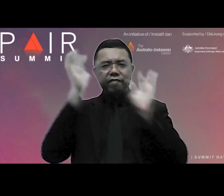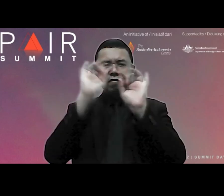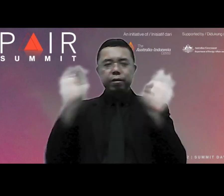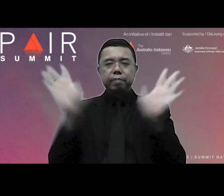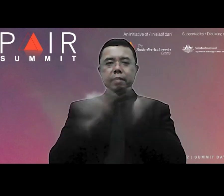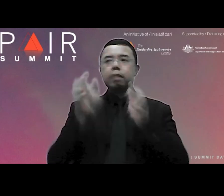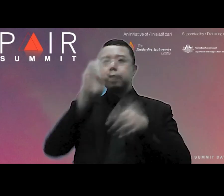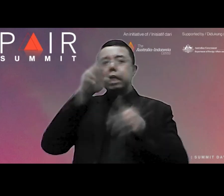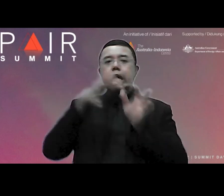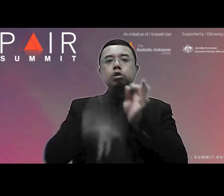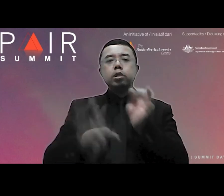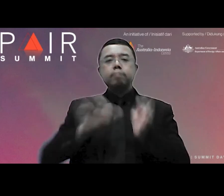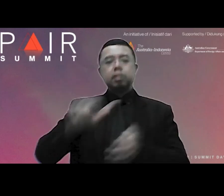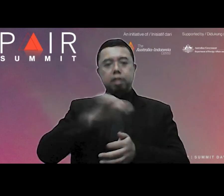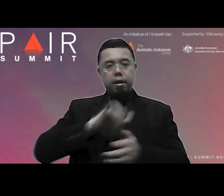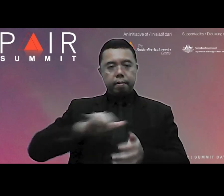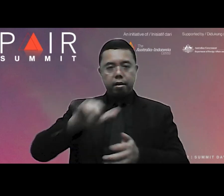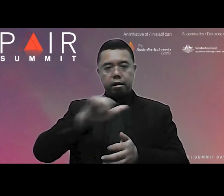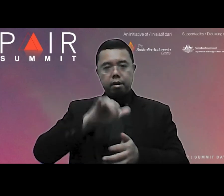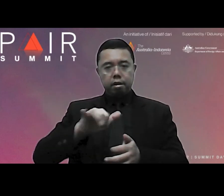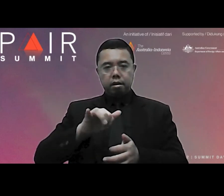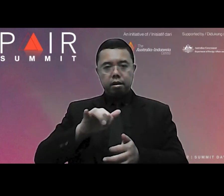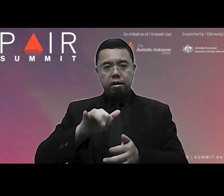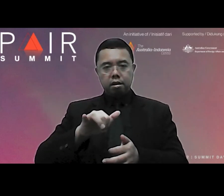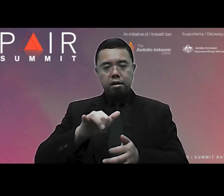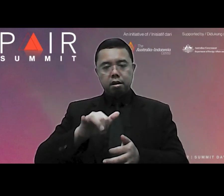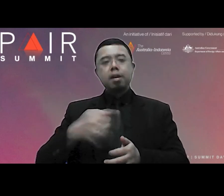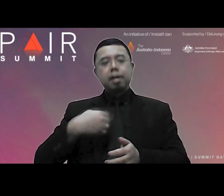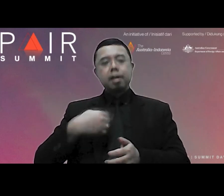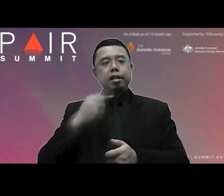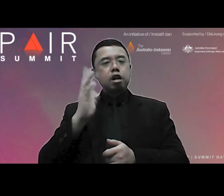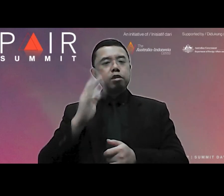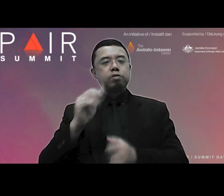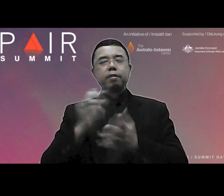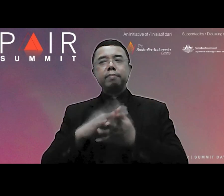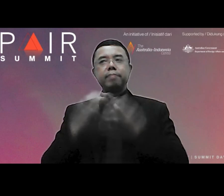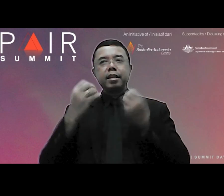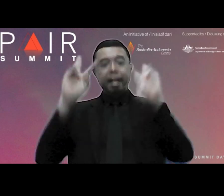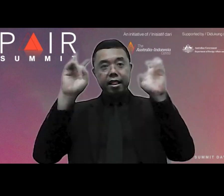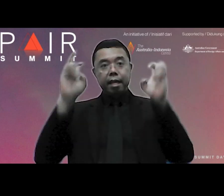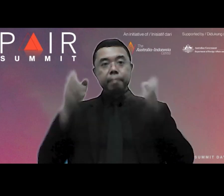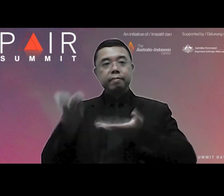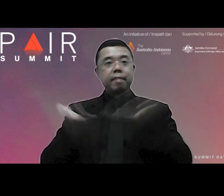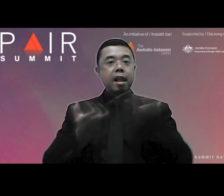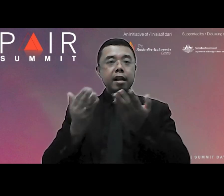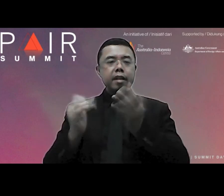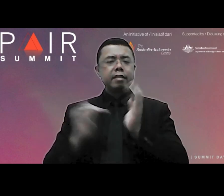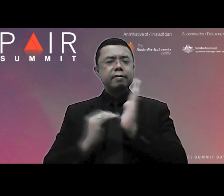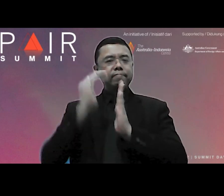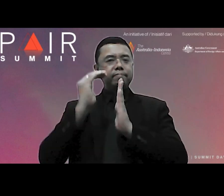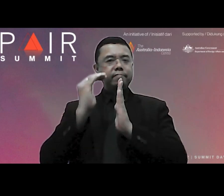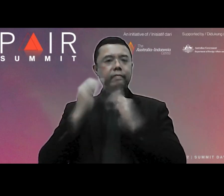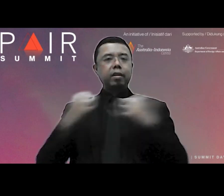challenges. Today we've heard about the theme of improving healthcare, and we know that both Australia and Indonesia have learned some